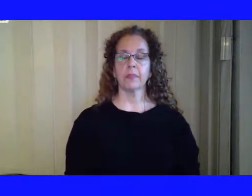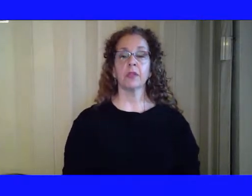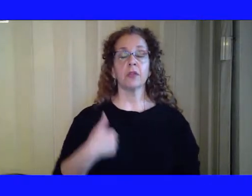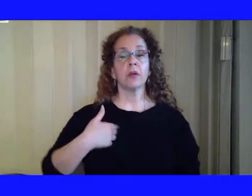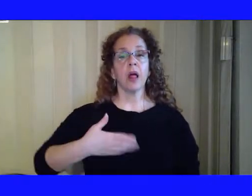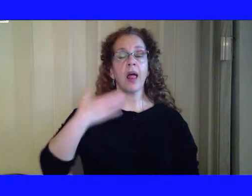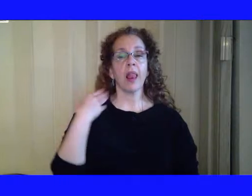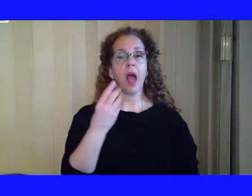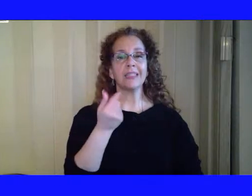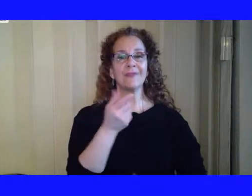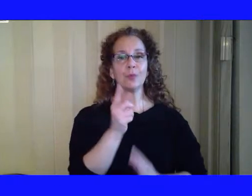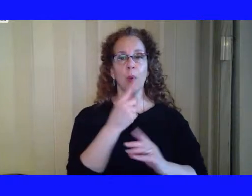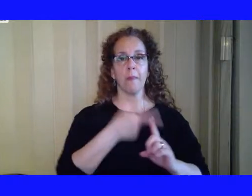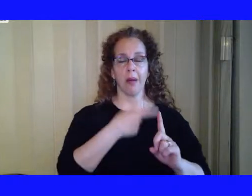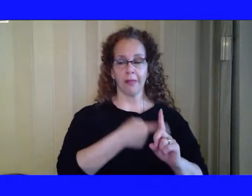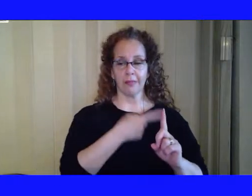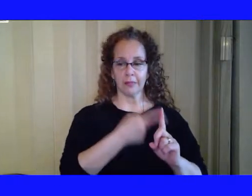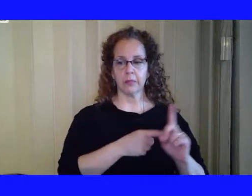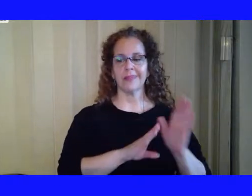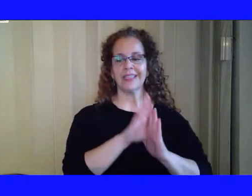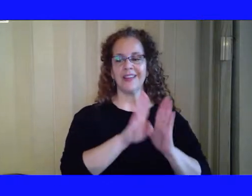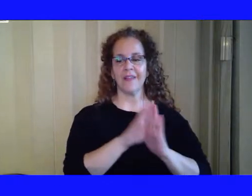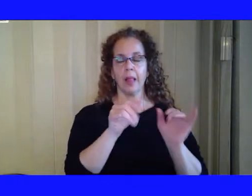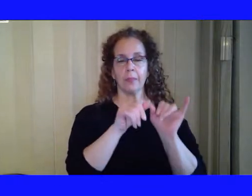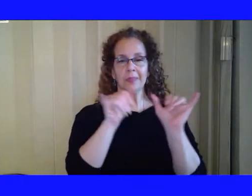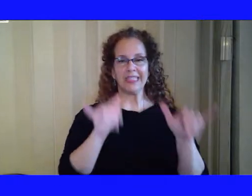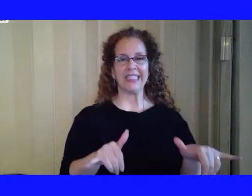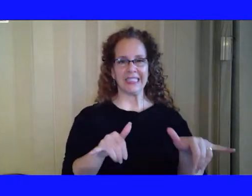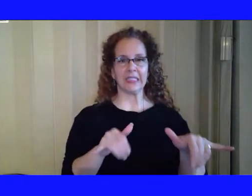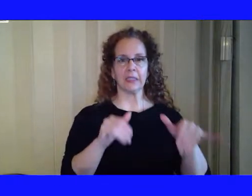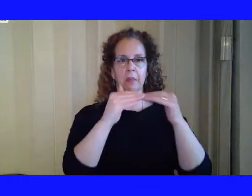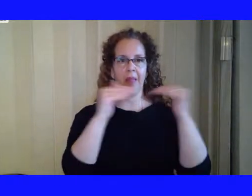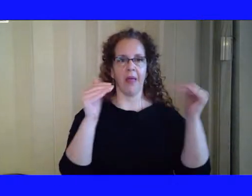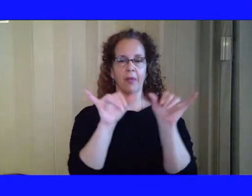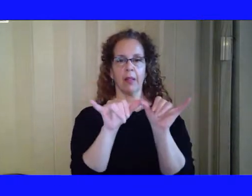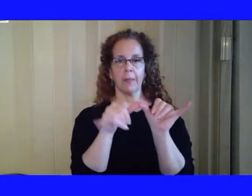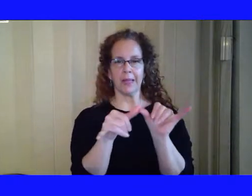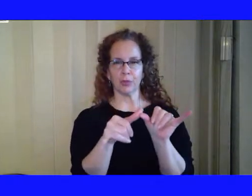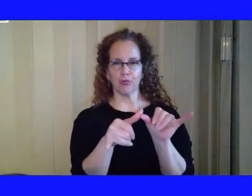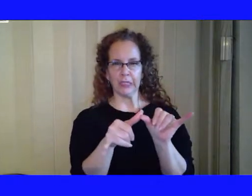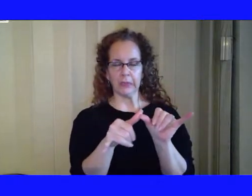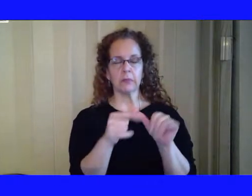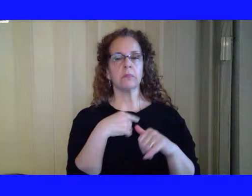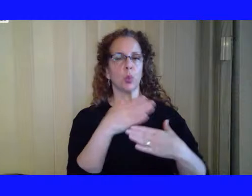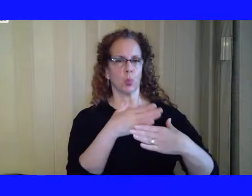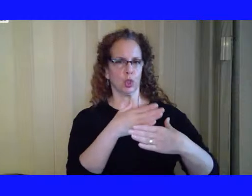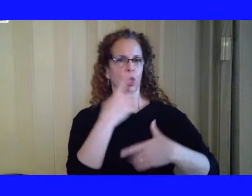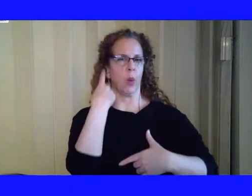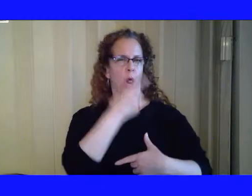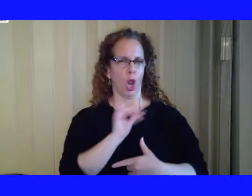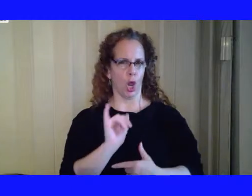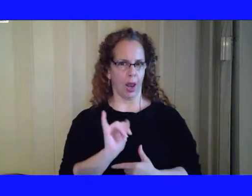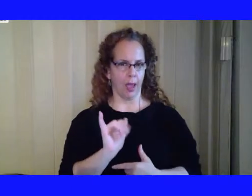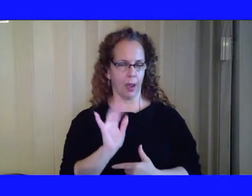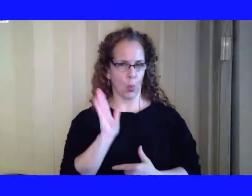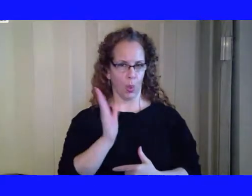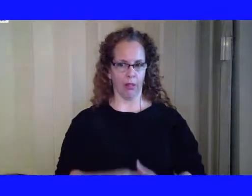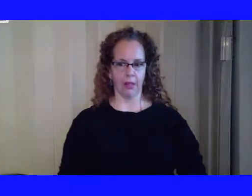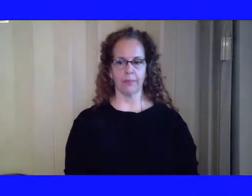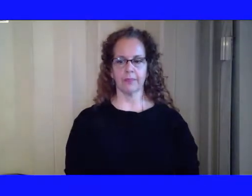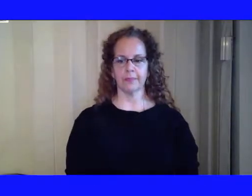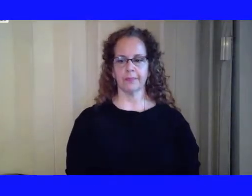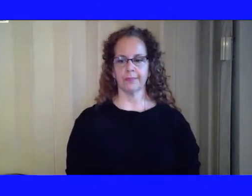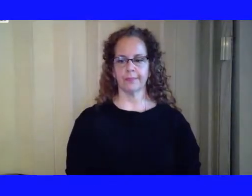groups are workforce diversity, inclusion, and equity of care